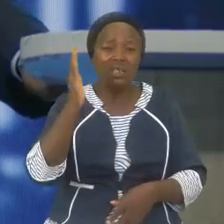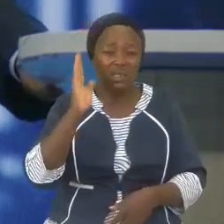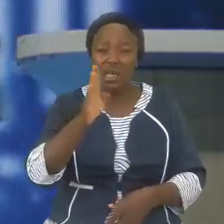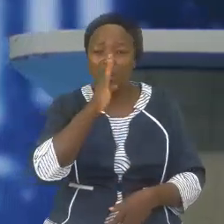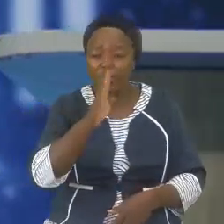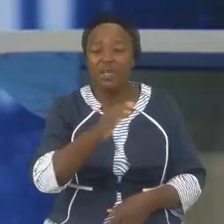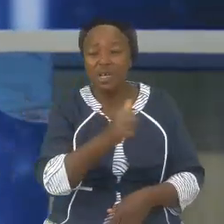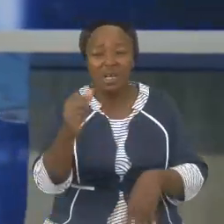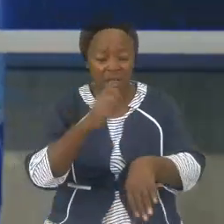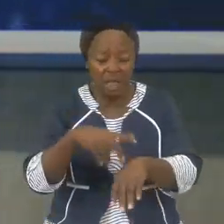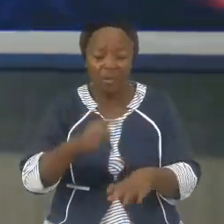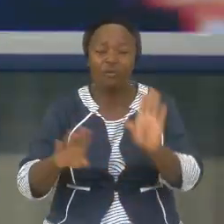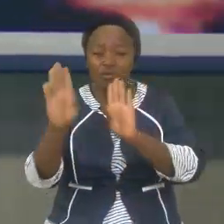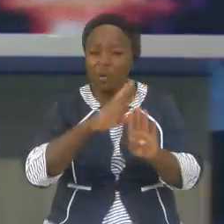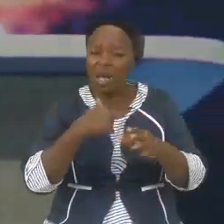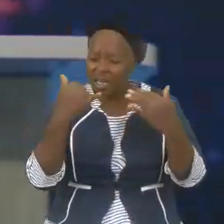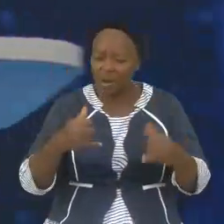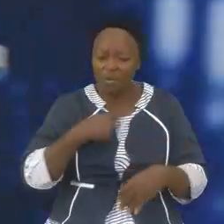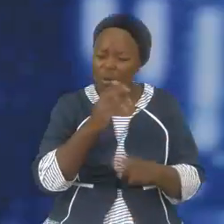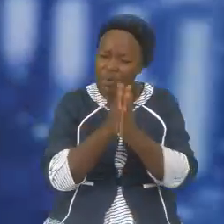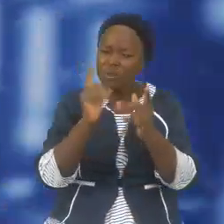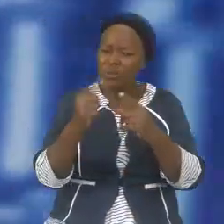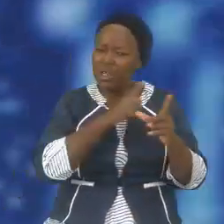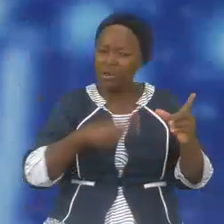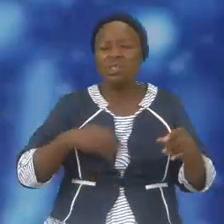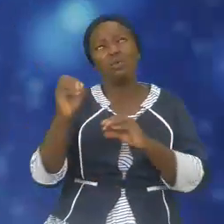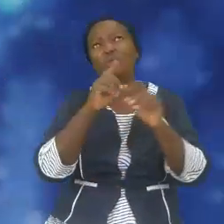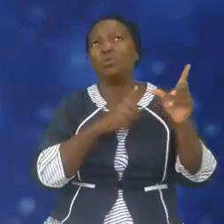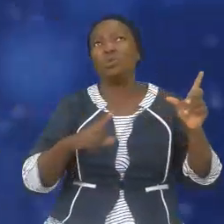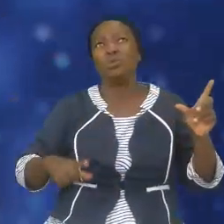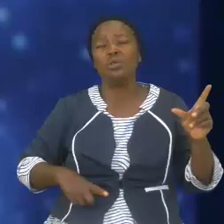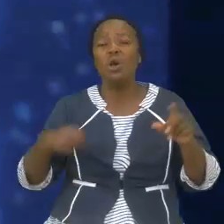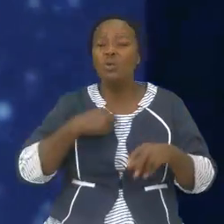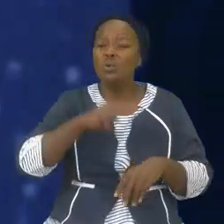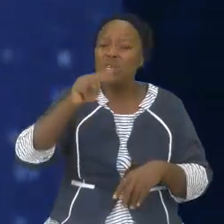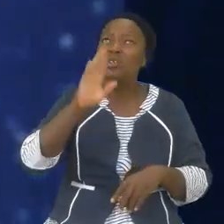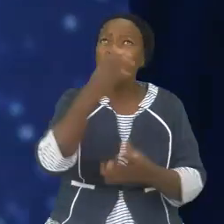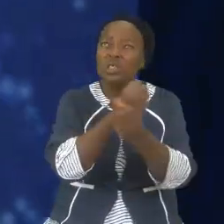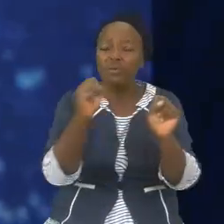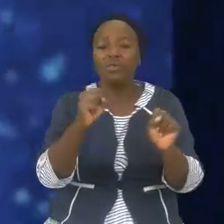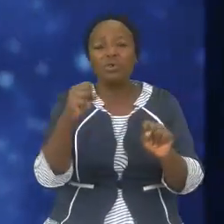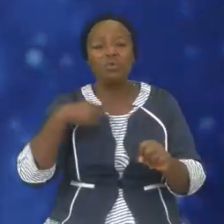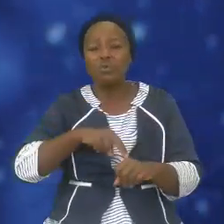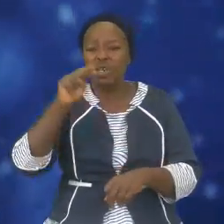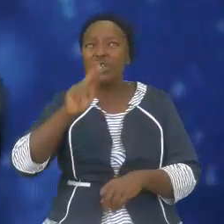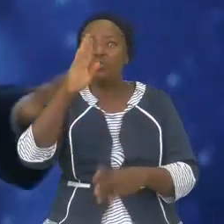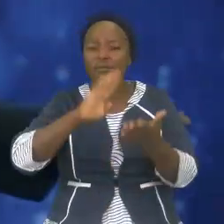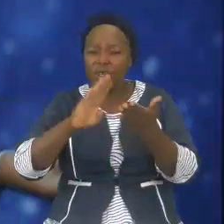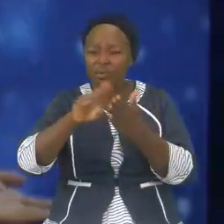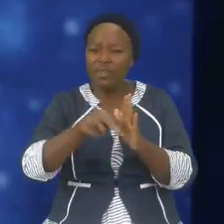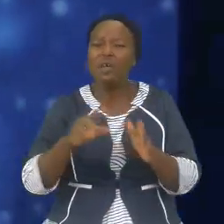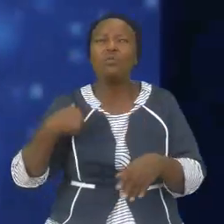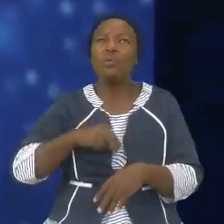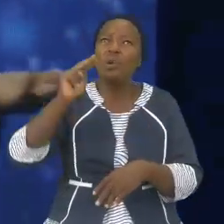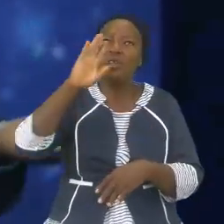of trouble. And now we're praying to the Lord and we're saying, oh Lord, we need your salvation, we need your forgiveness, we need